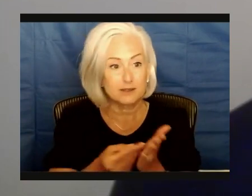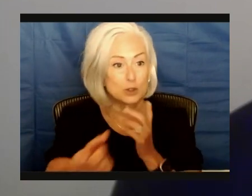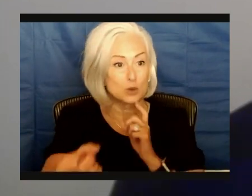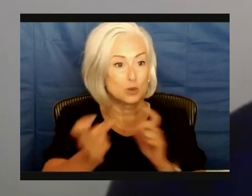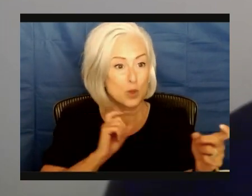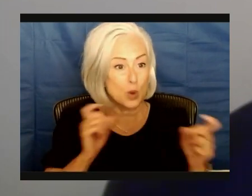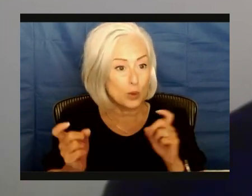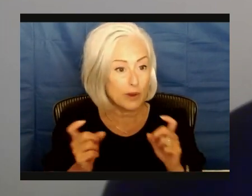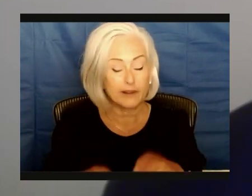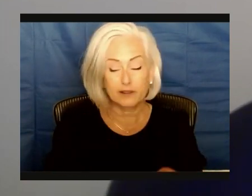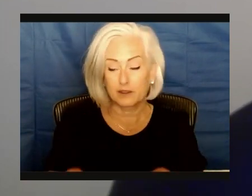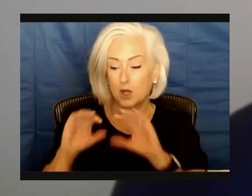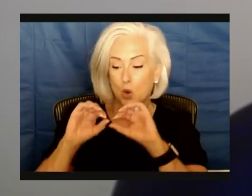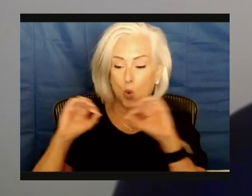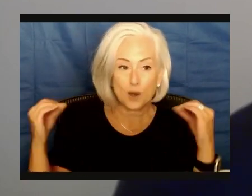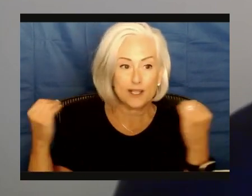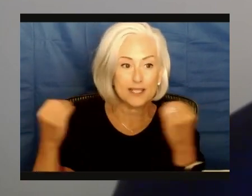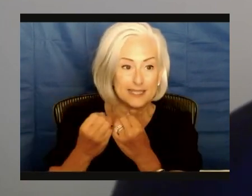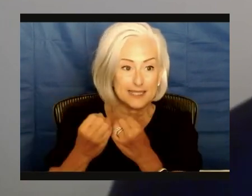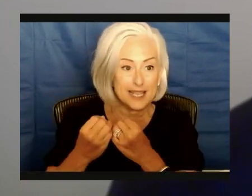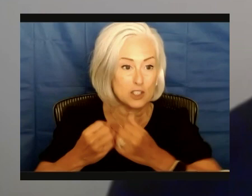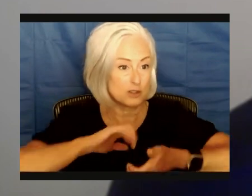and the different partners that we highlighted,